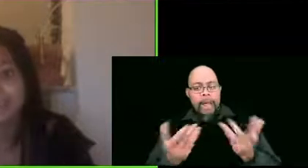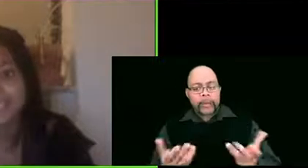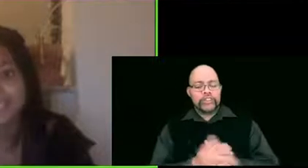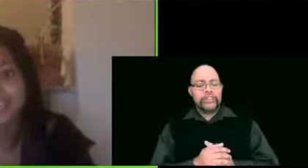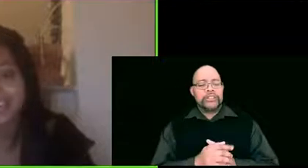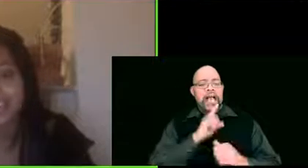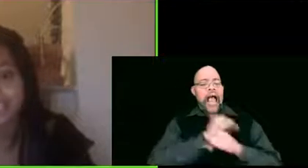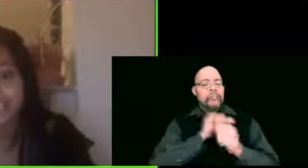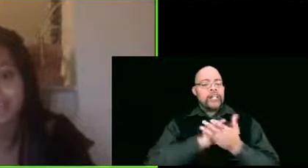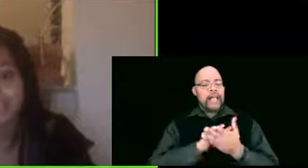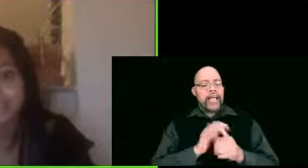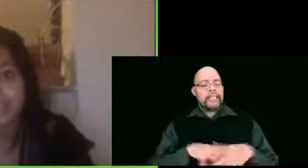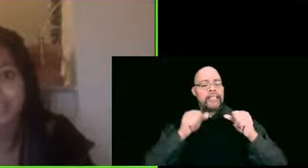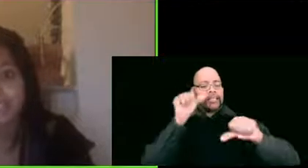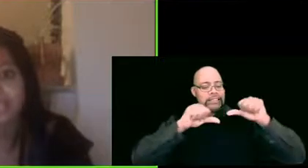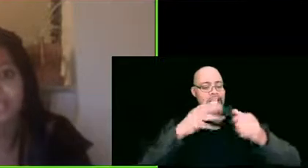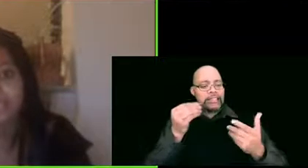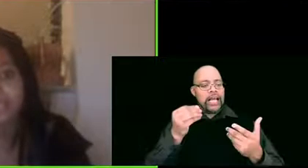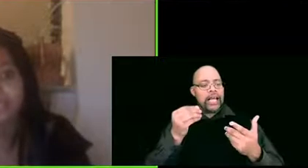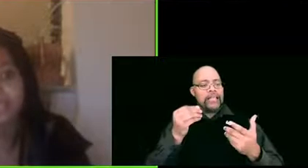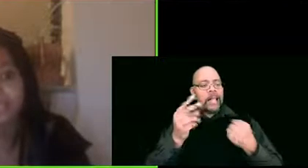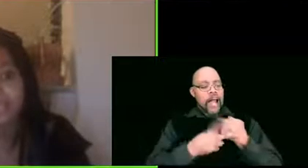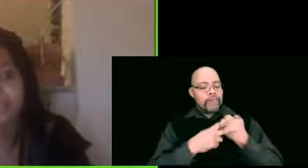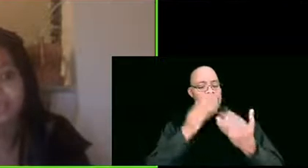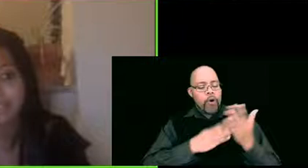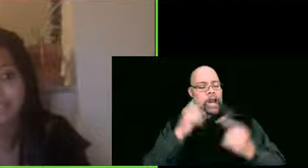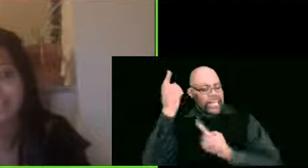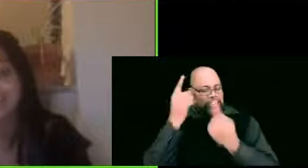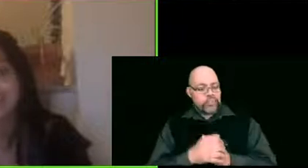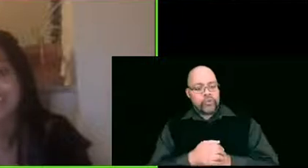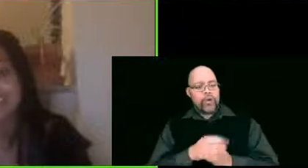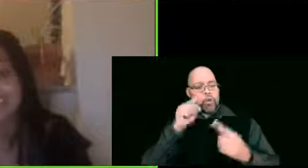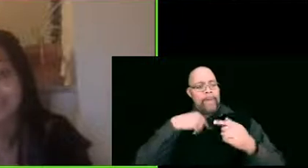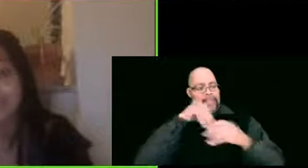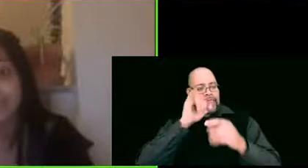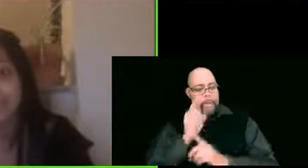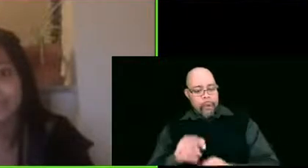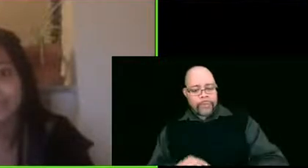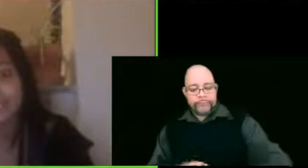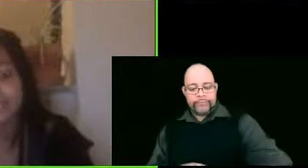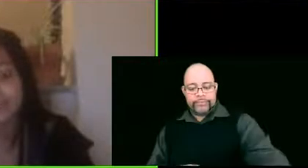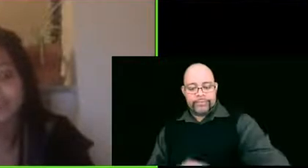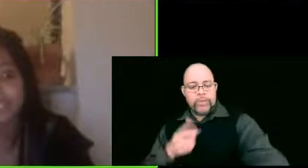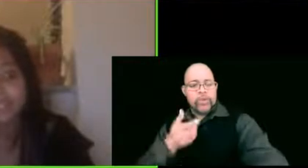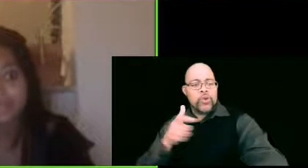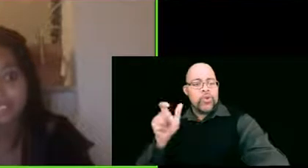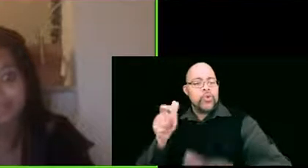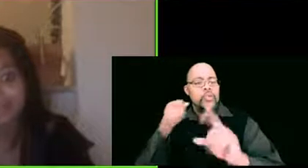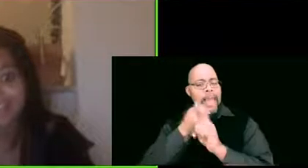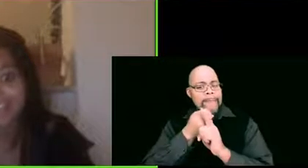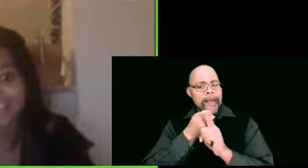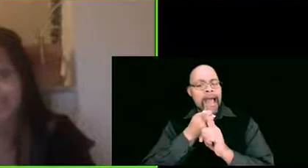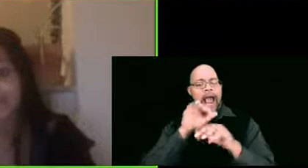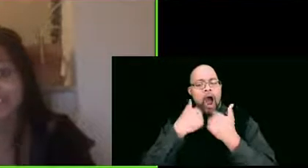shark numbers? And actually kind of taking the science and the conservation aspect into consideration when I'm in those moments can